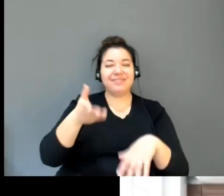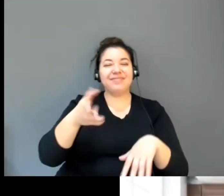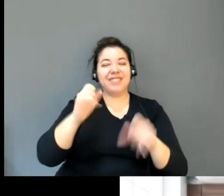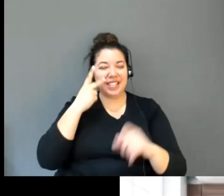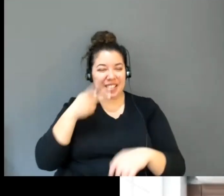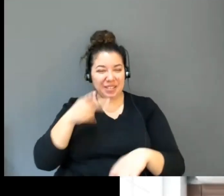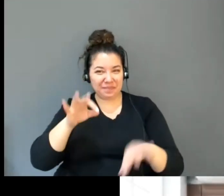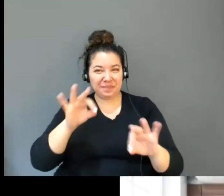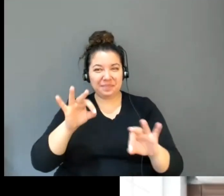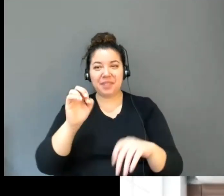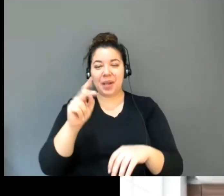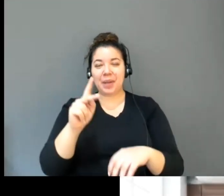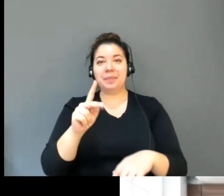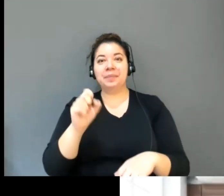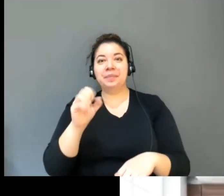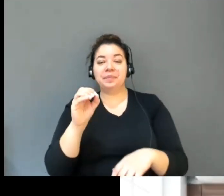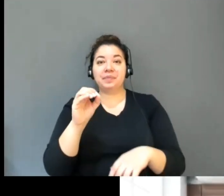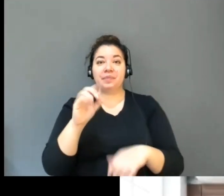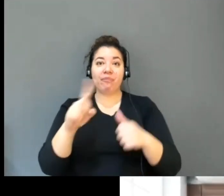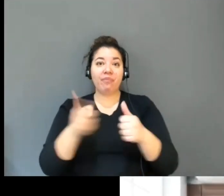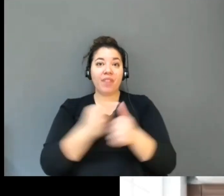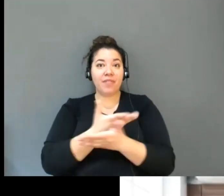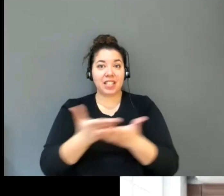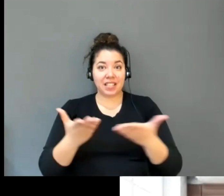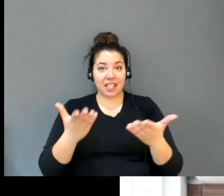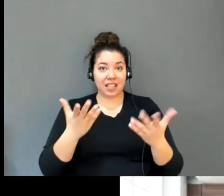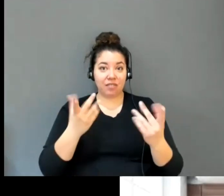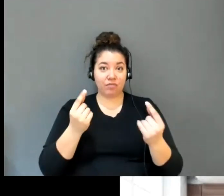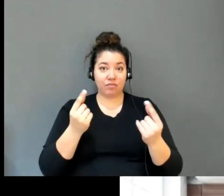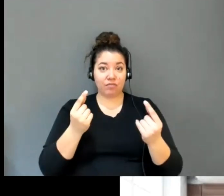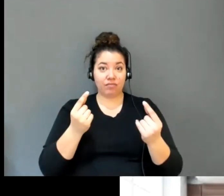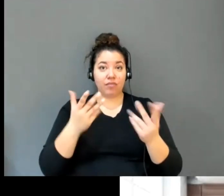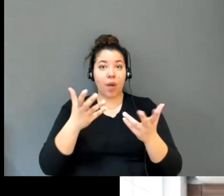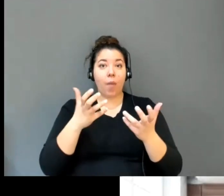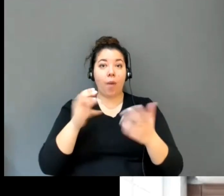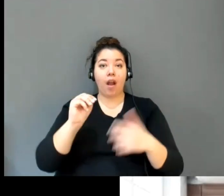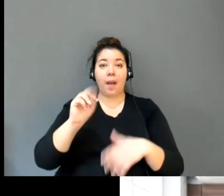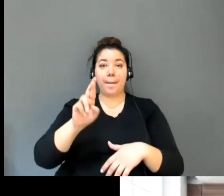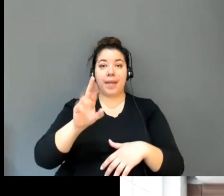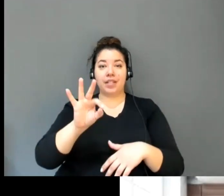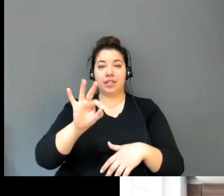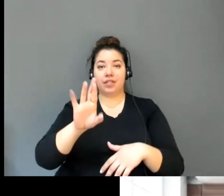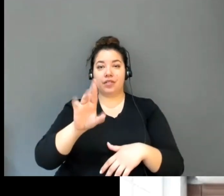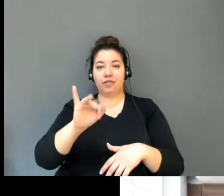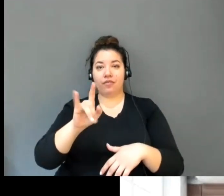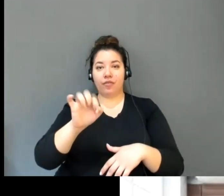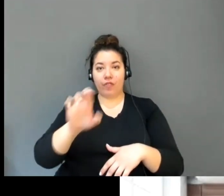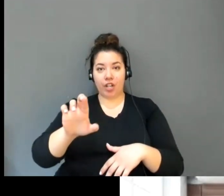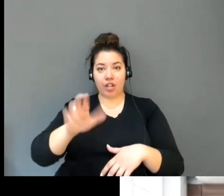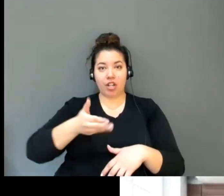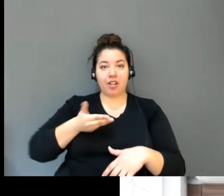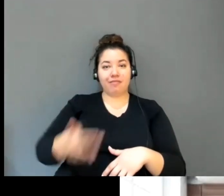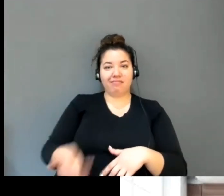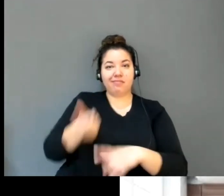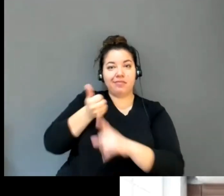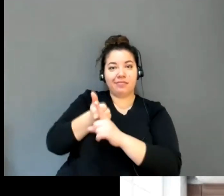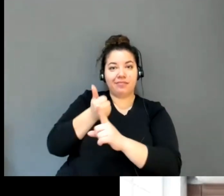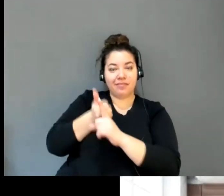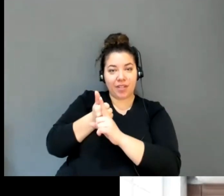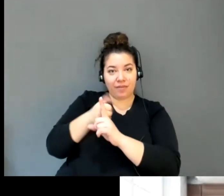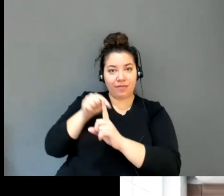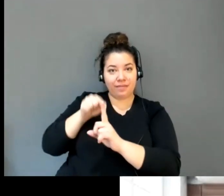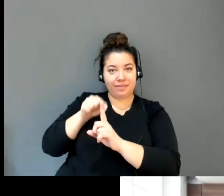right. So the first thing I'd like to do is have Mr. Frieder introduce himself and give his quick